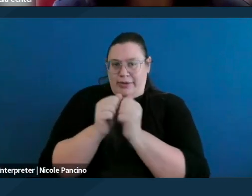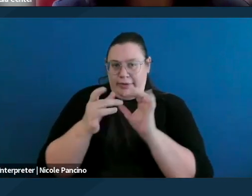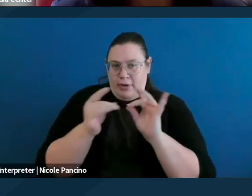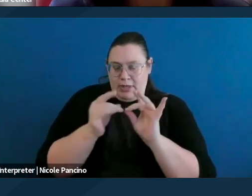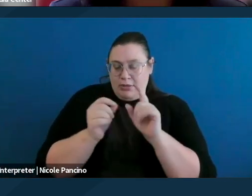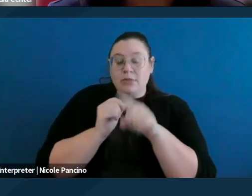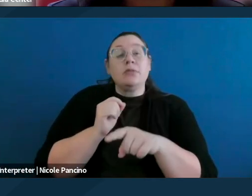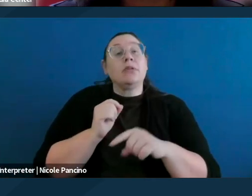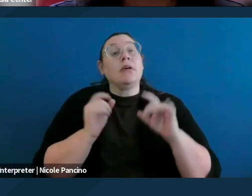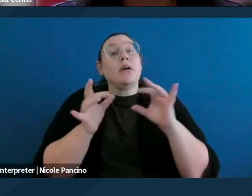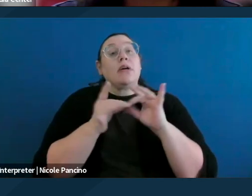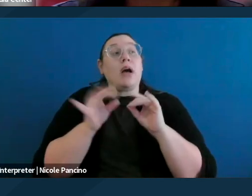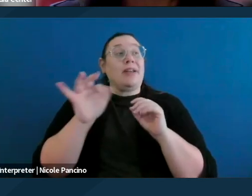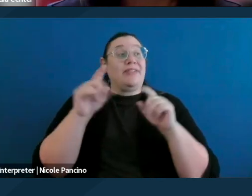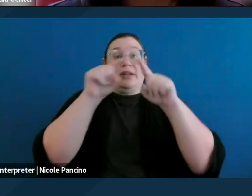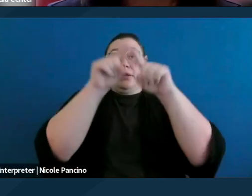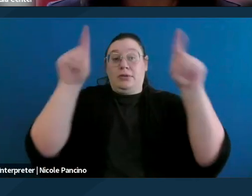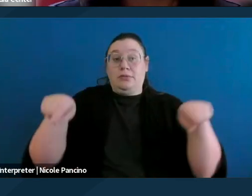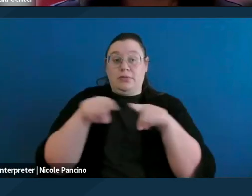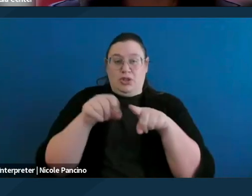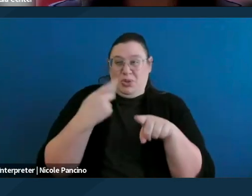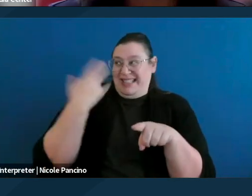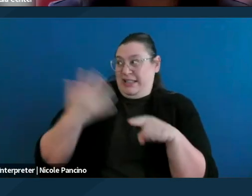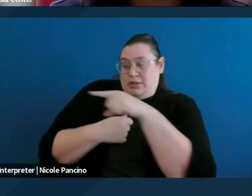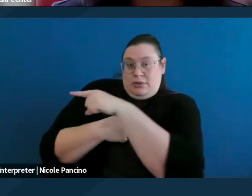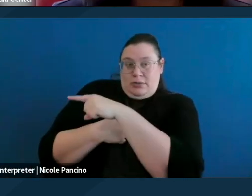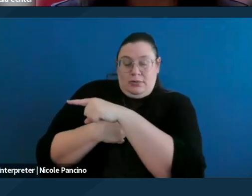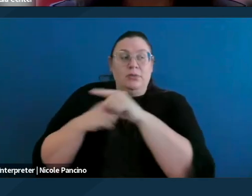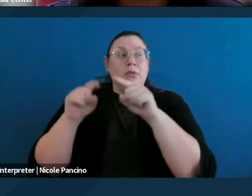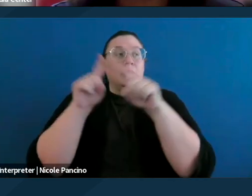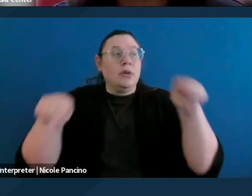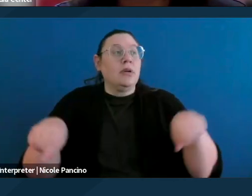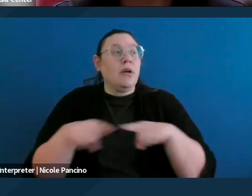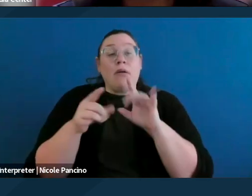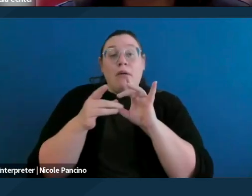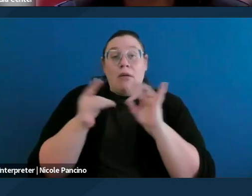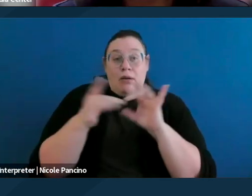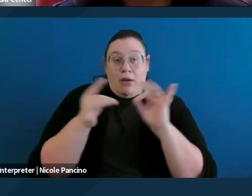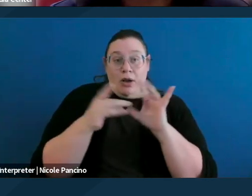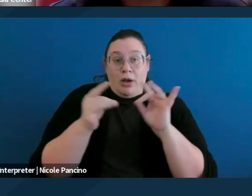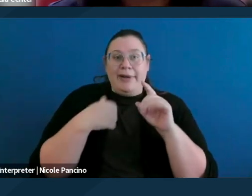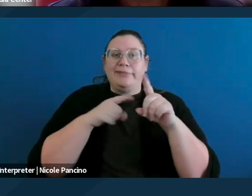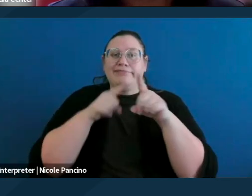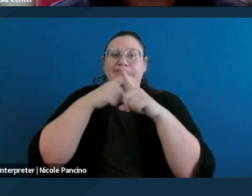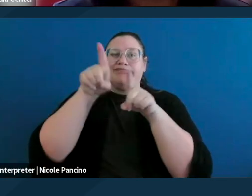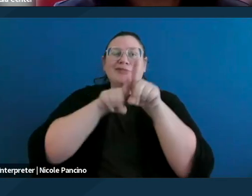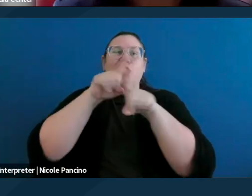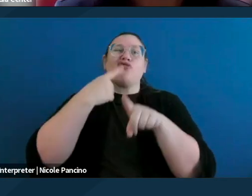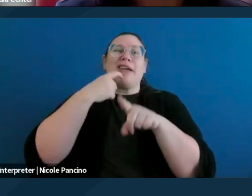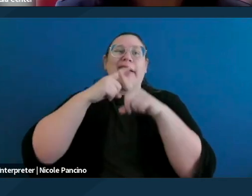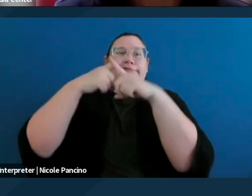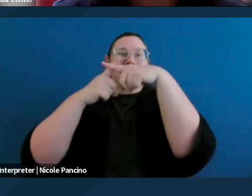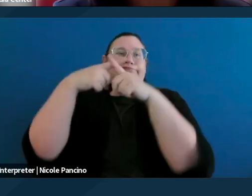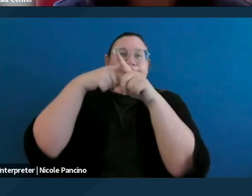So the comment field, which you can see in this picture, the comment field has a star next to it, meaning it's a